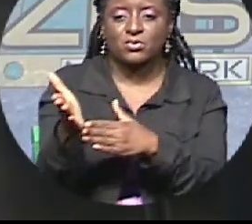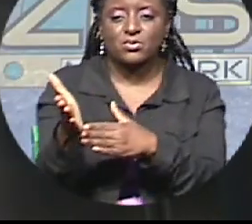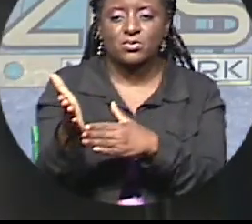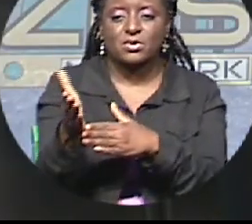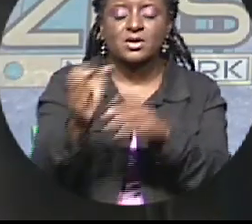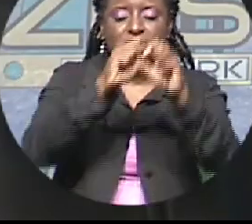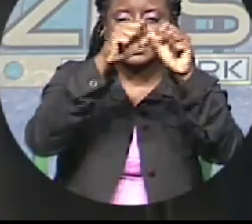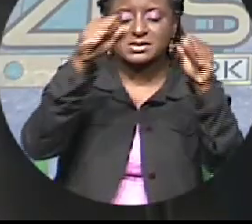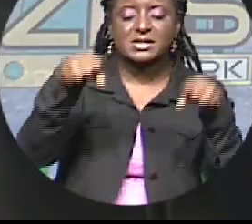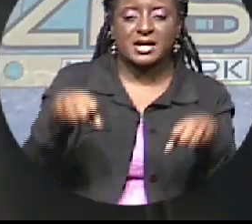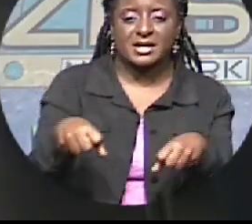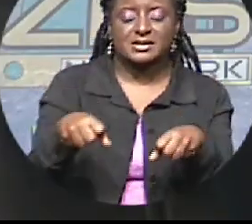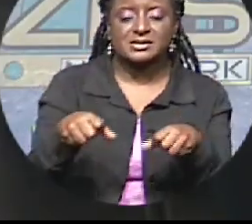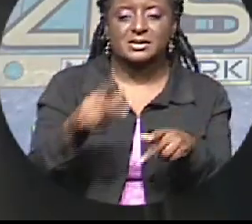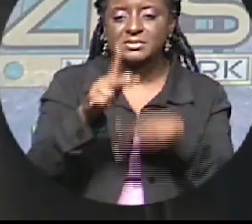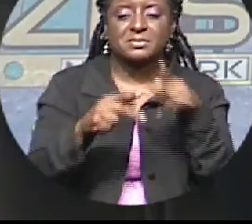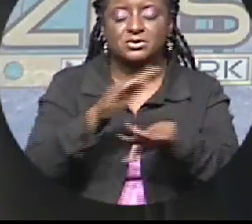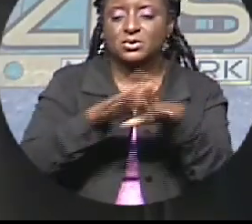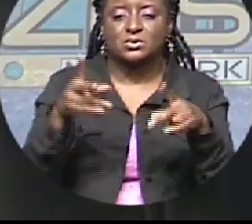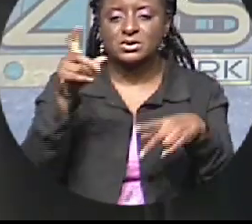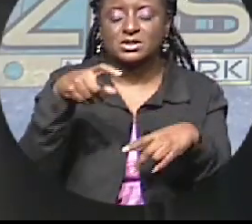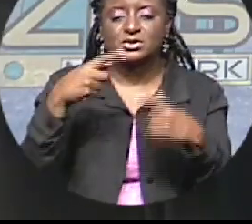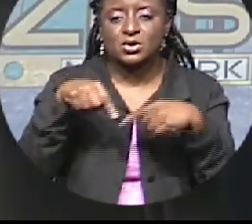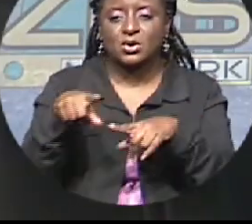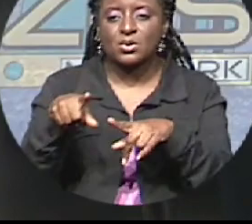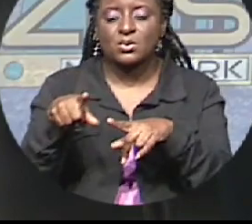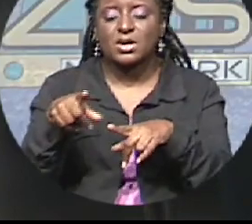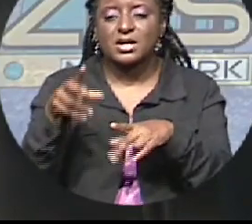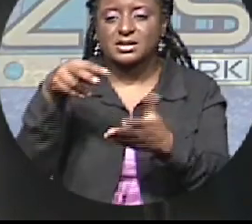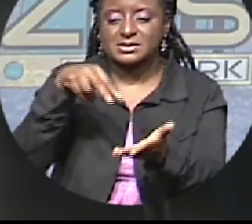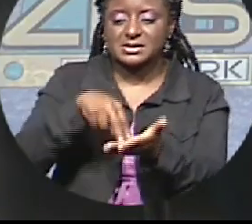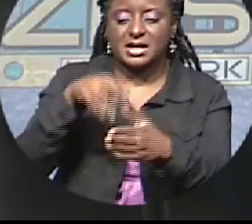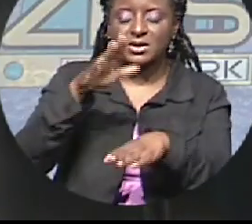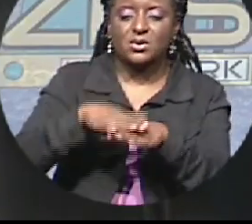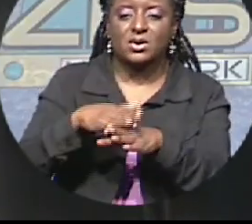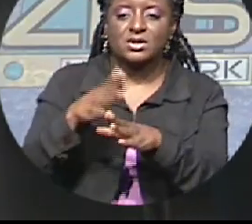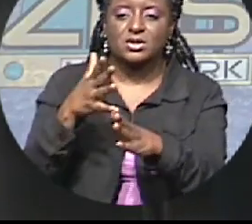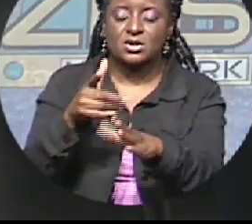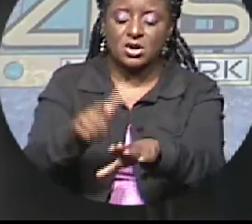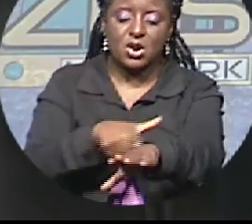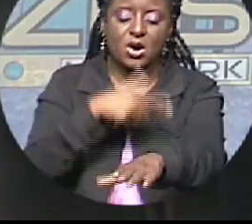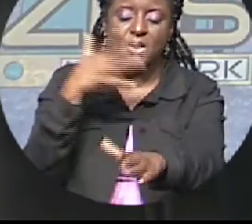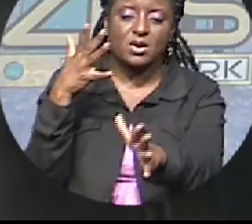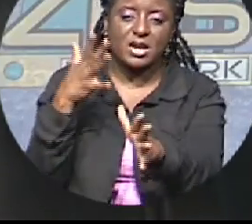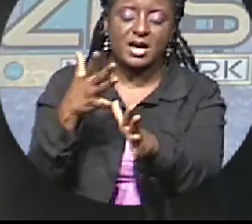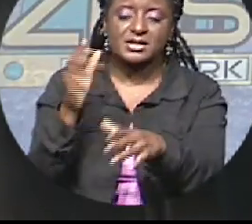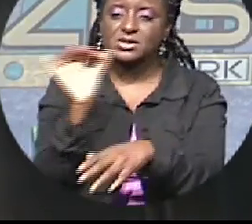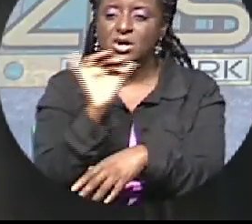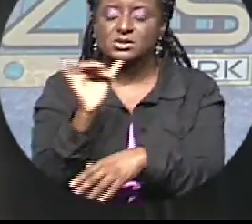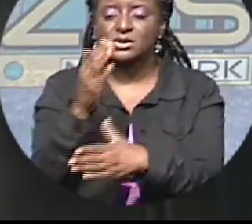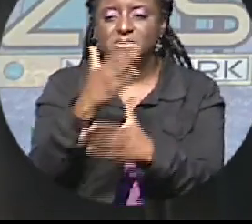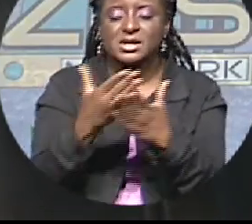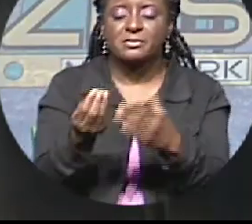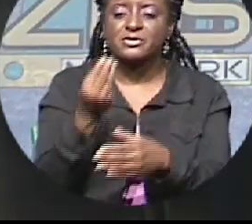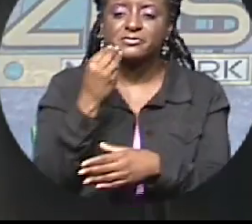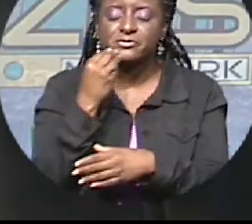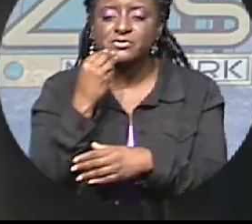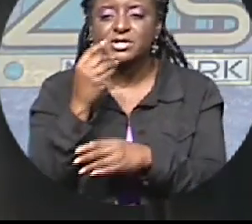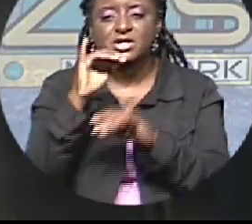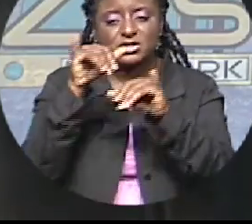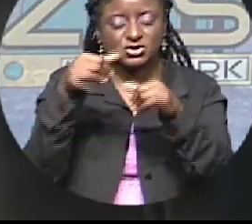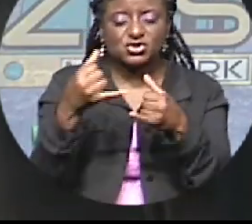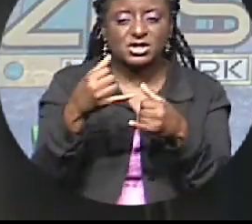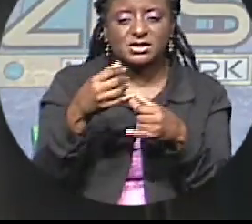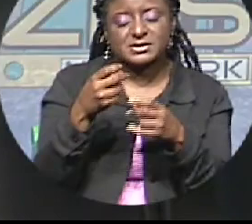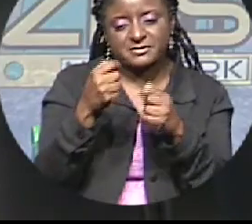on the long lines. There will also be, I think, some of the food vendors, but really just the snack foods and the